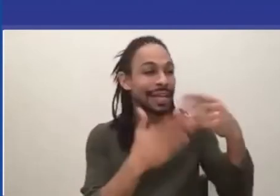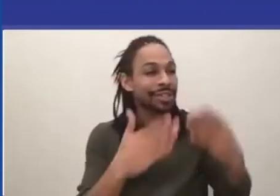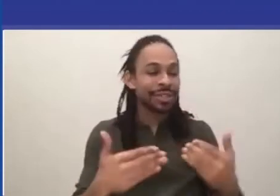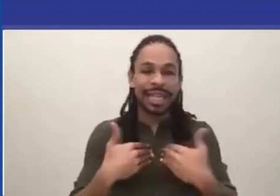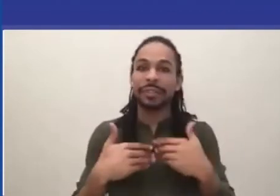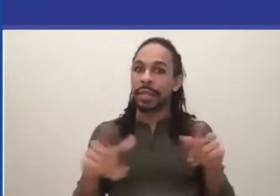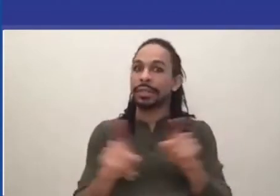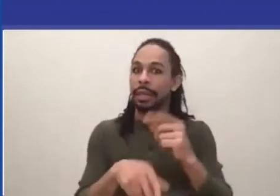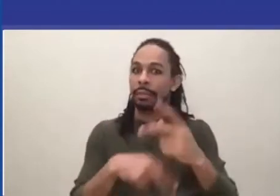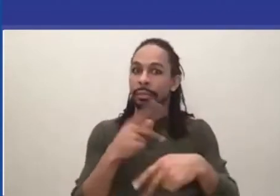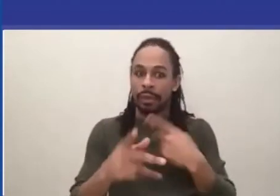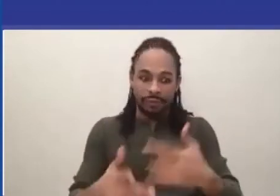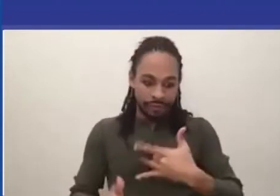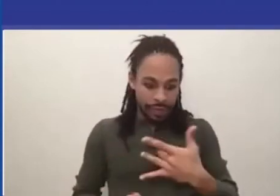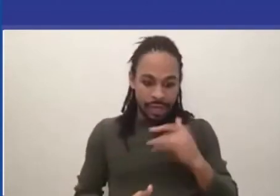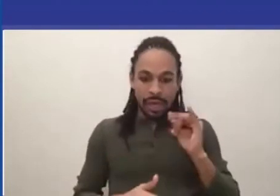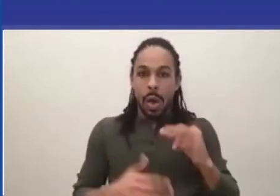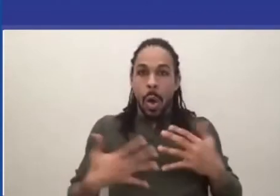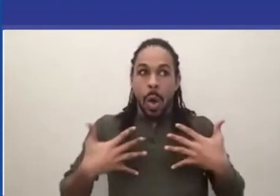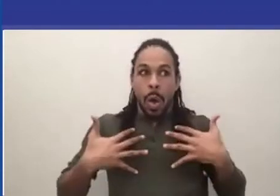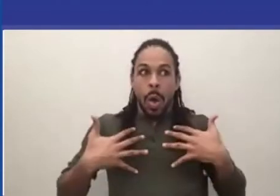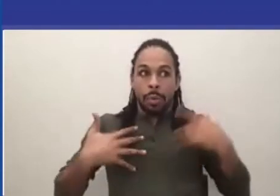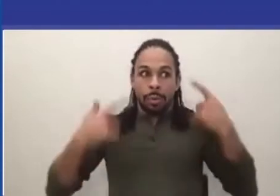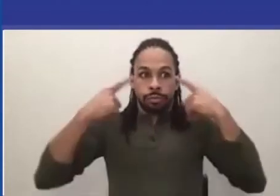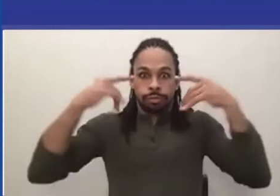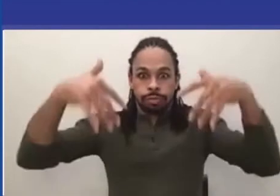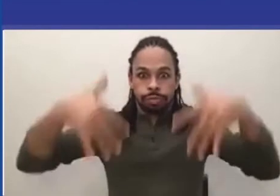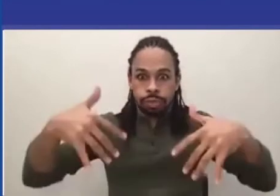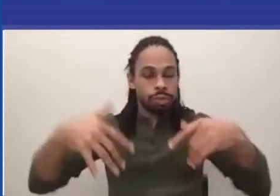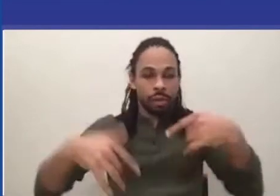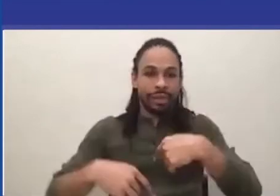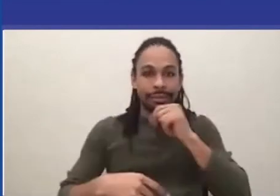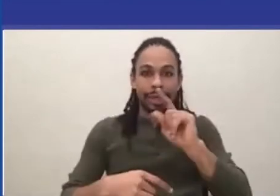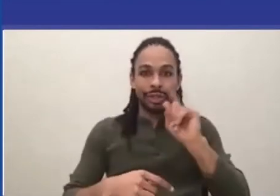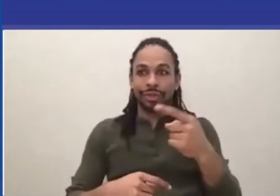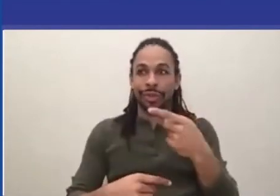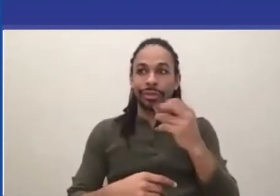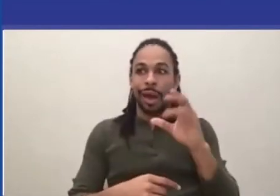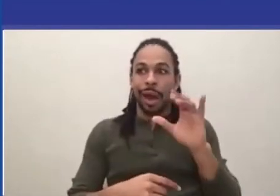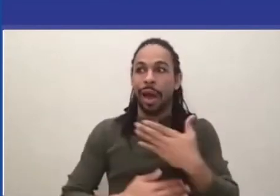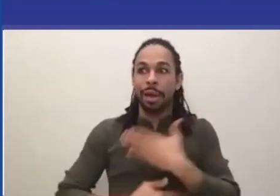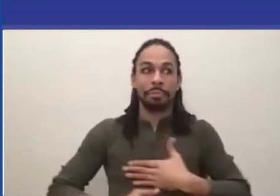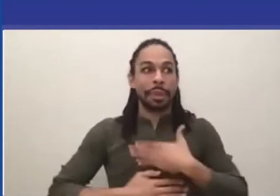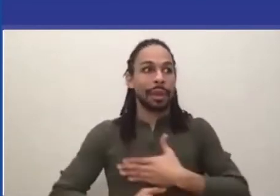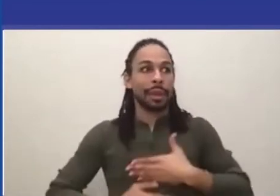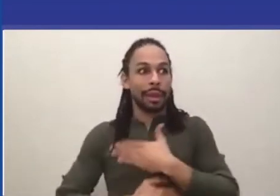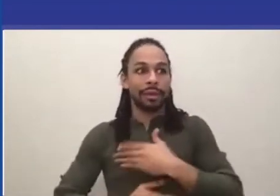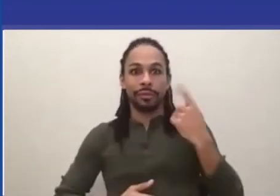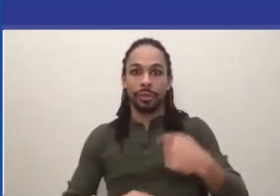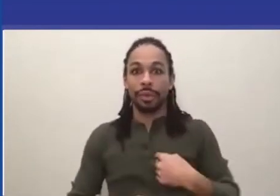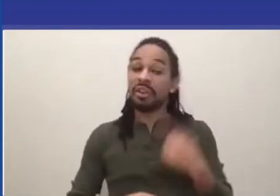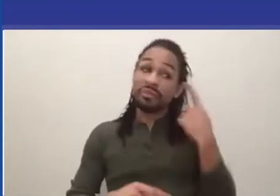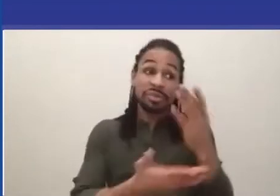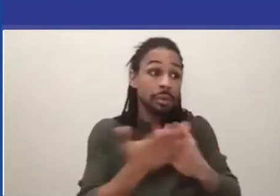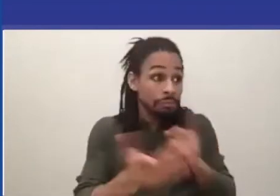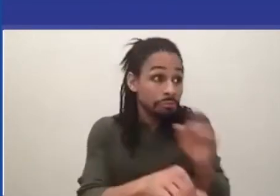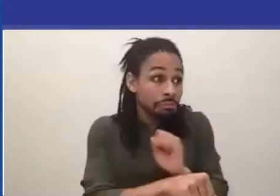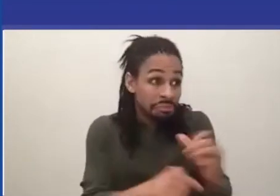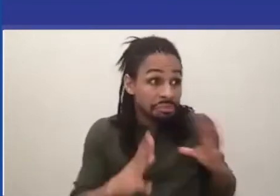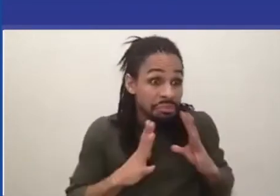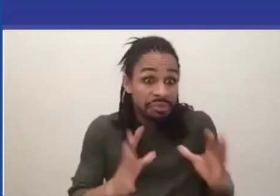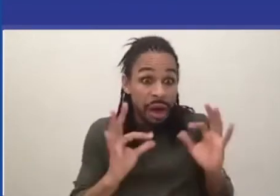wondering, this isn't just a hobby for me, although for some people it is, and that's fine. This is life-giving for